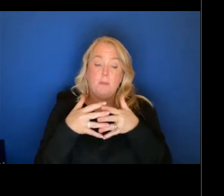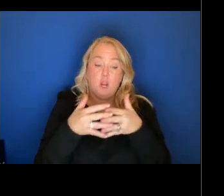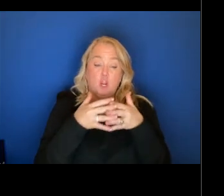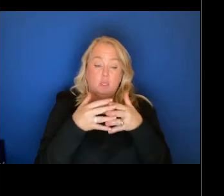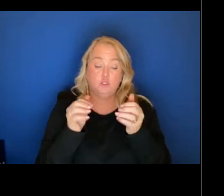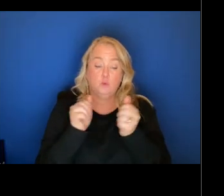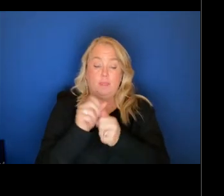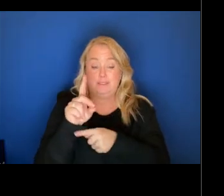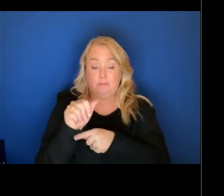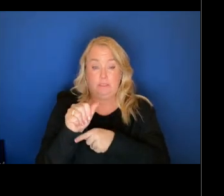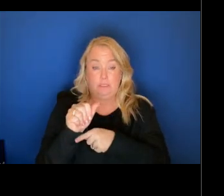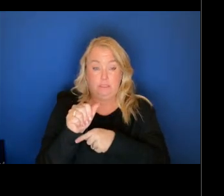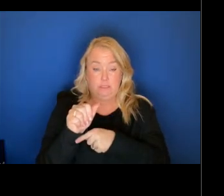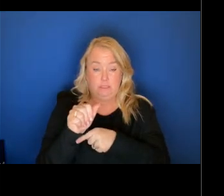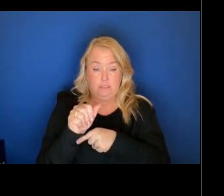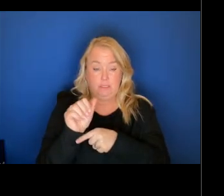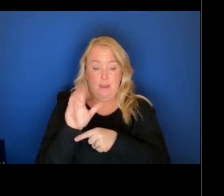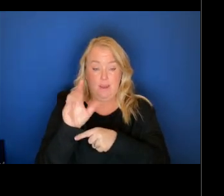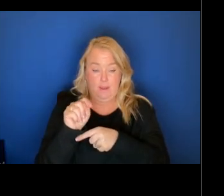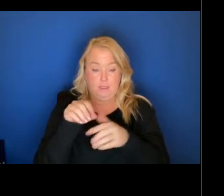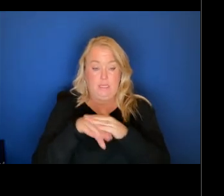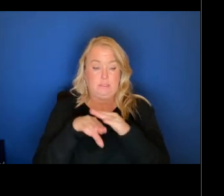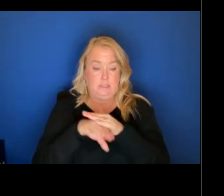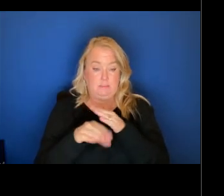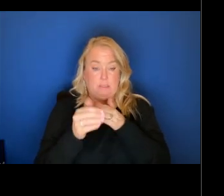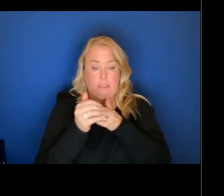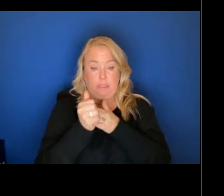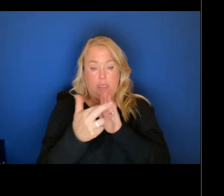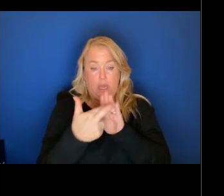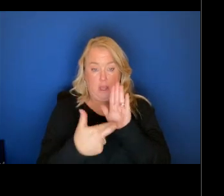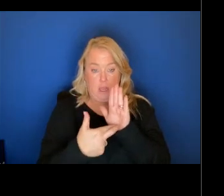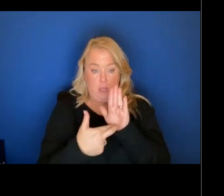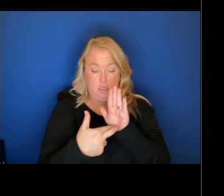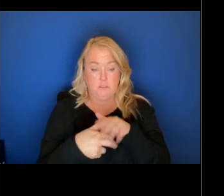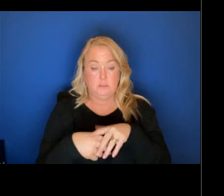with Disabilities Act accessibility guidelines,